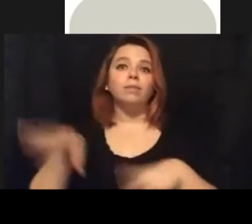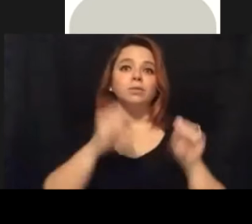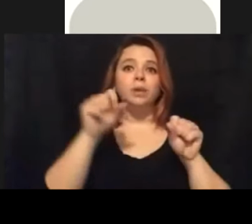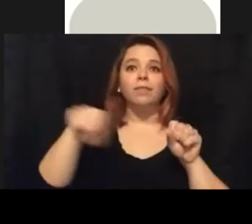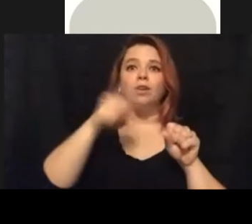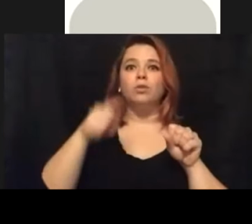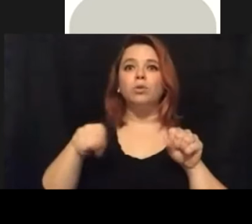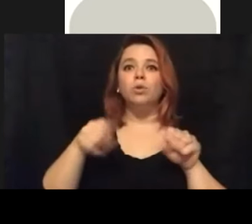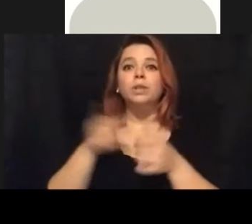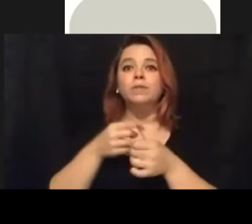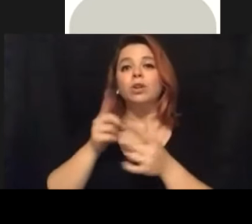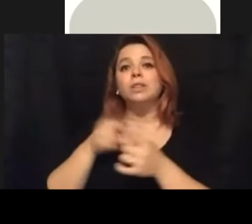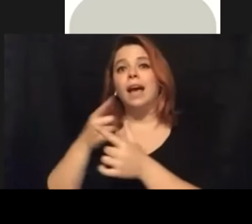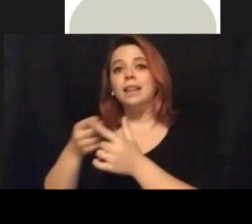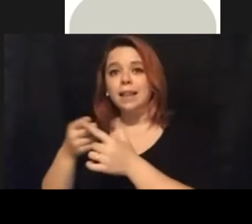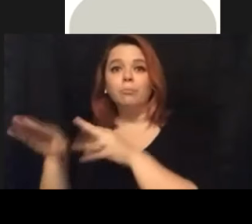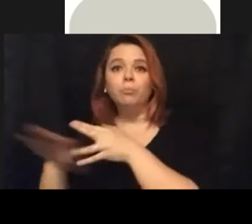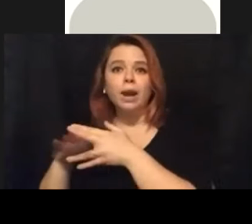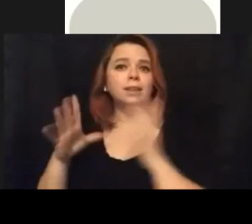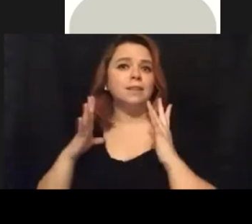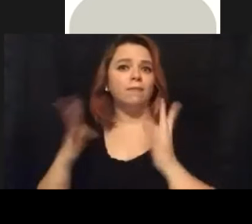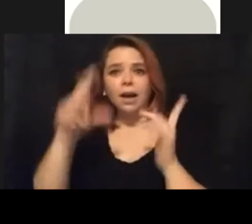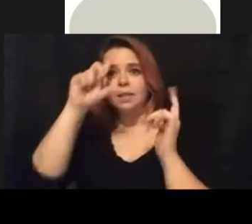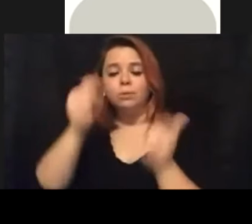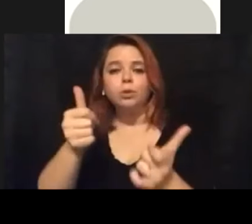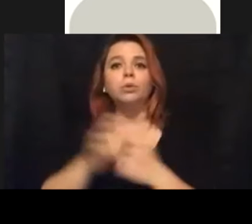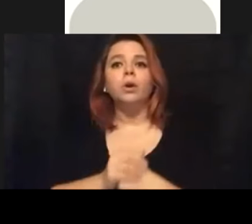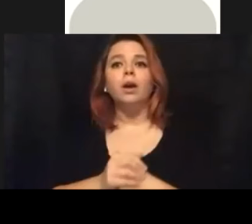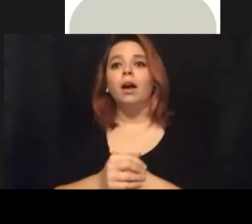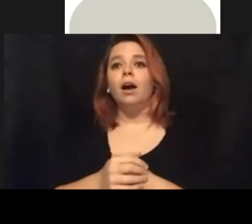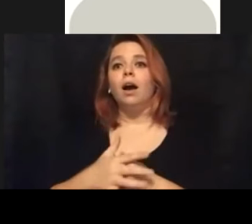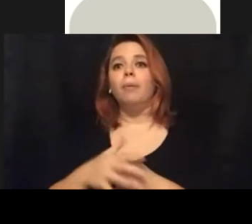then quiz first and then break's fine. If you want to take a break first and then the quiz, that is fine.